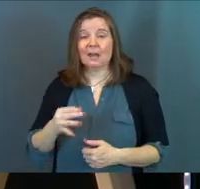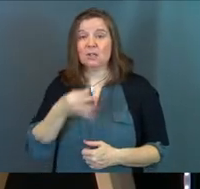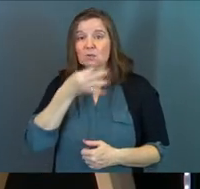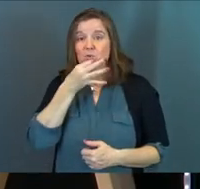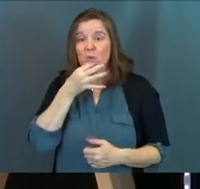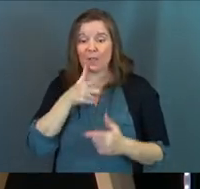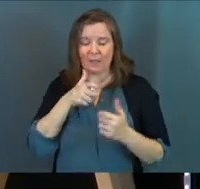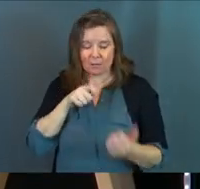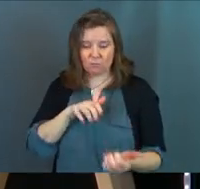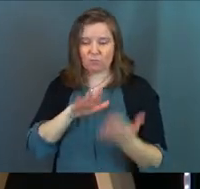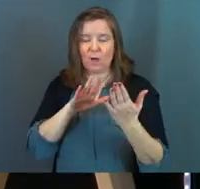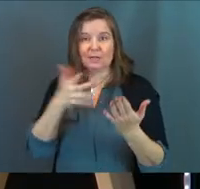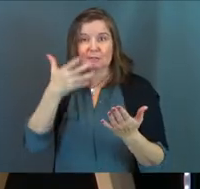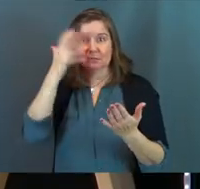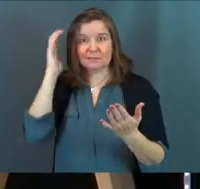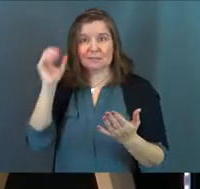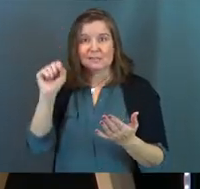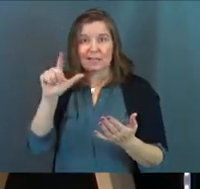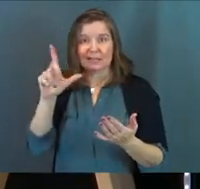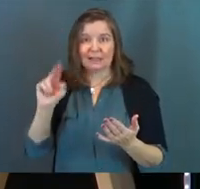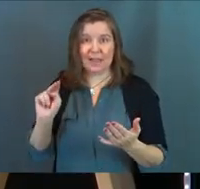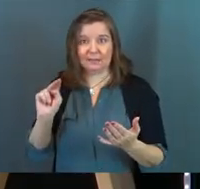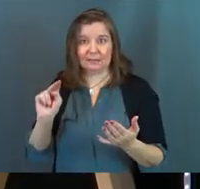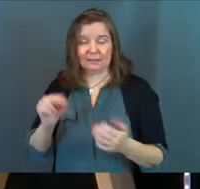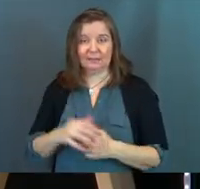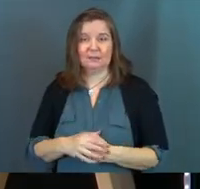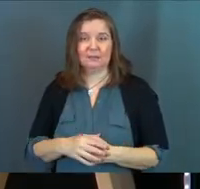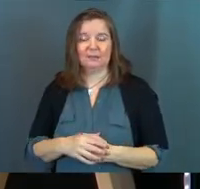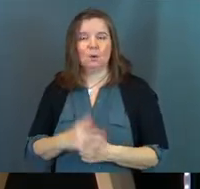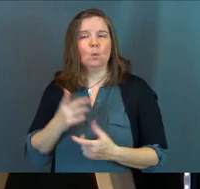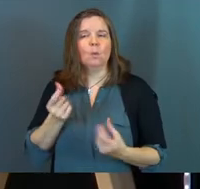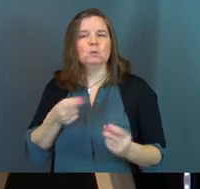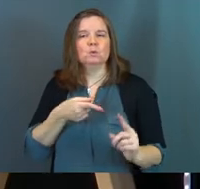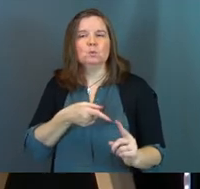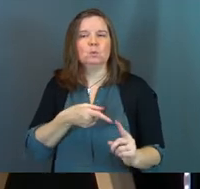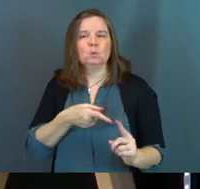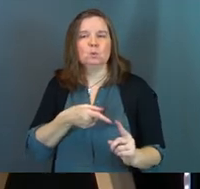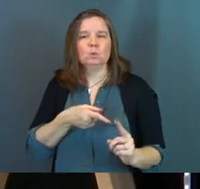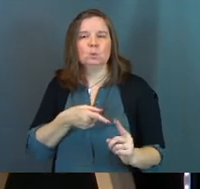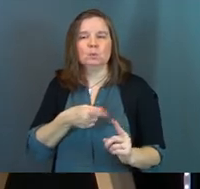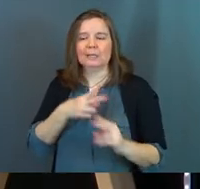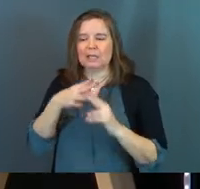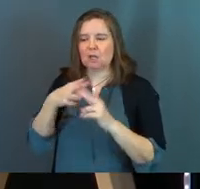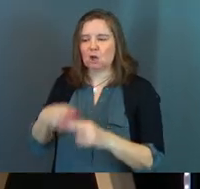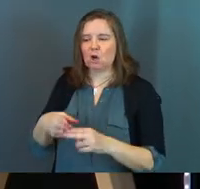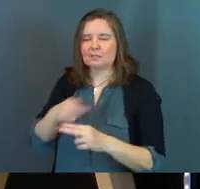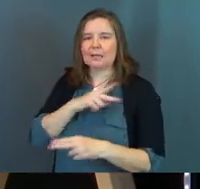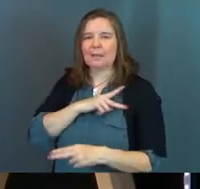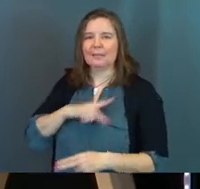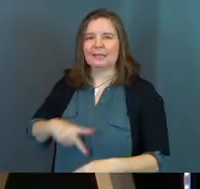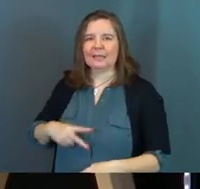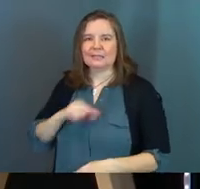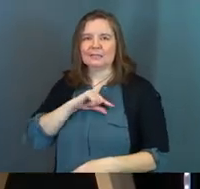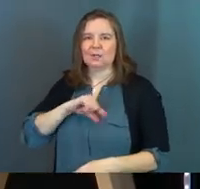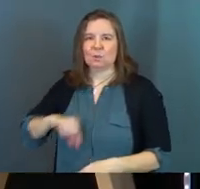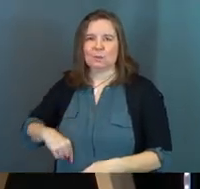as soon as they run into Aslan, the great lion, what does he do? He calls them kings and